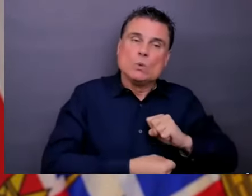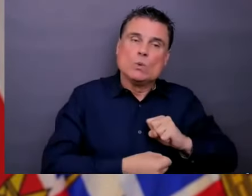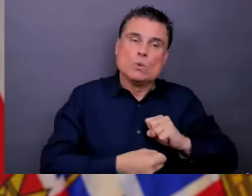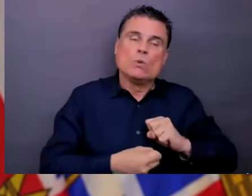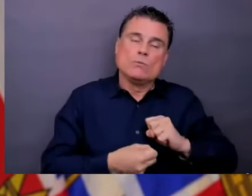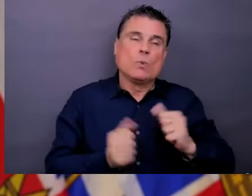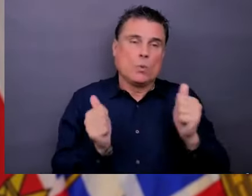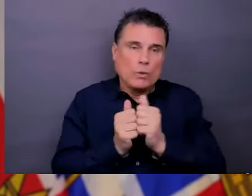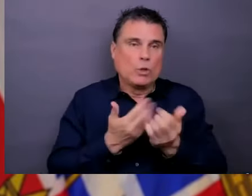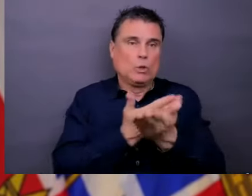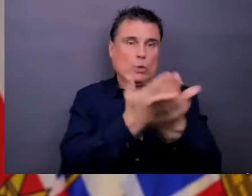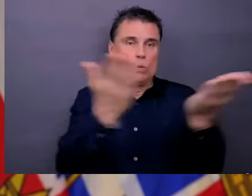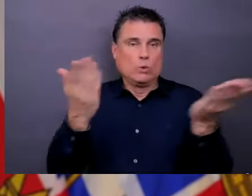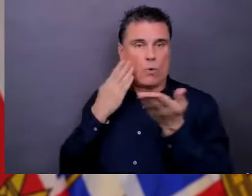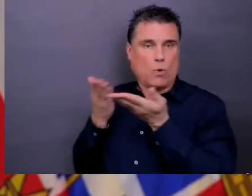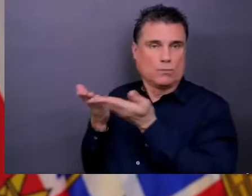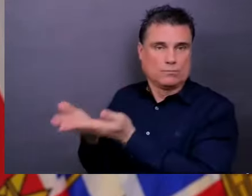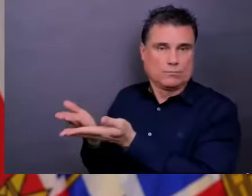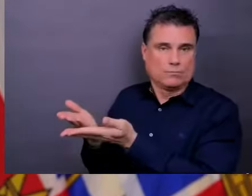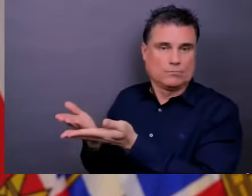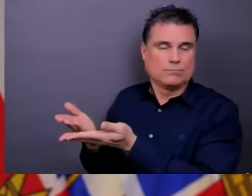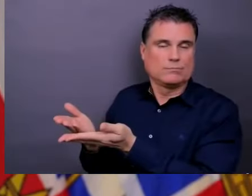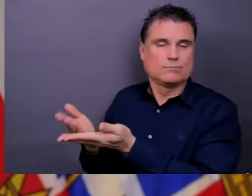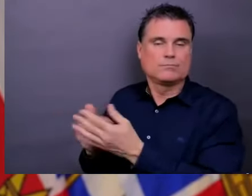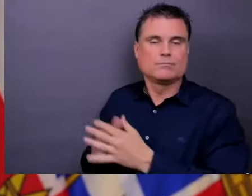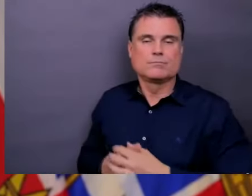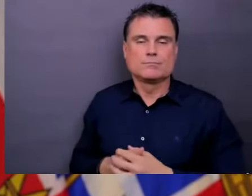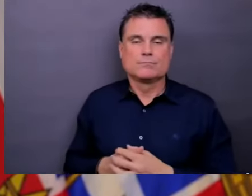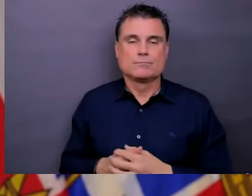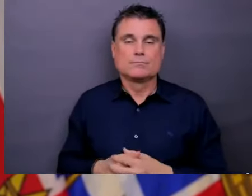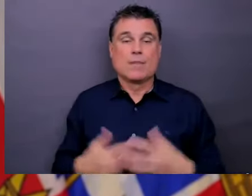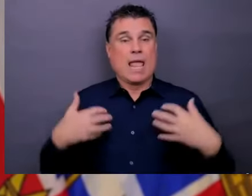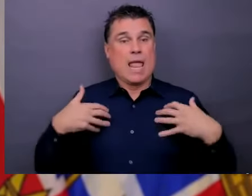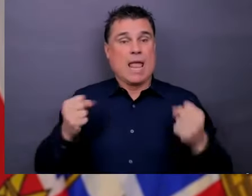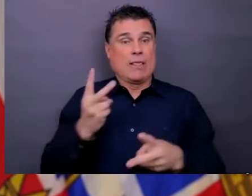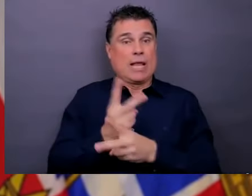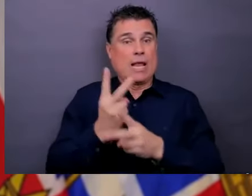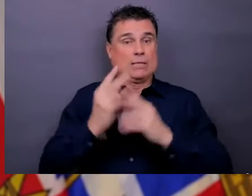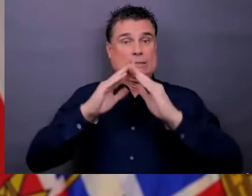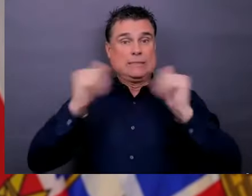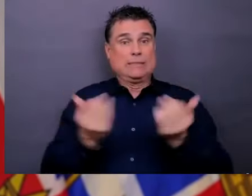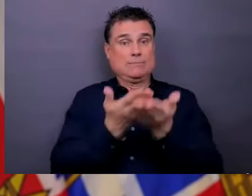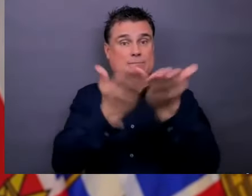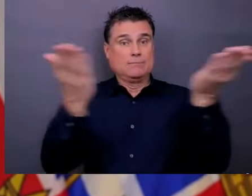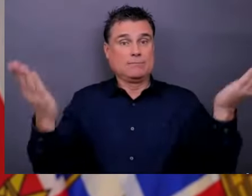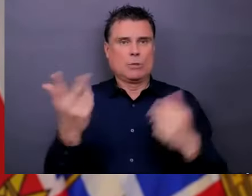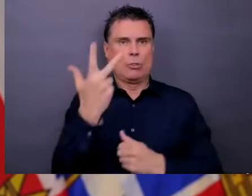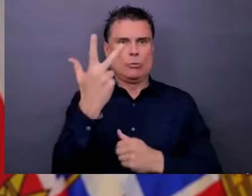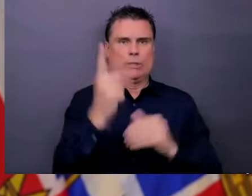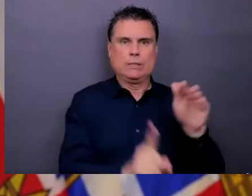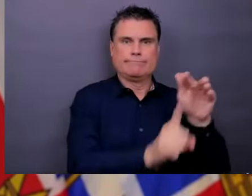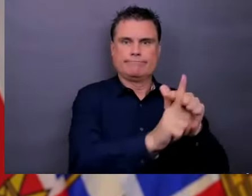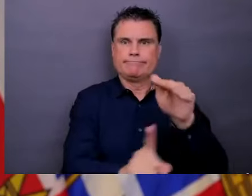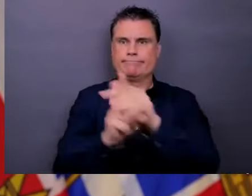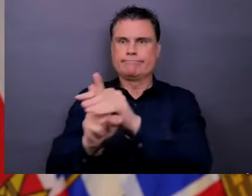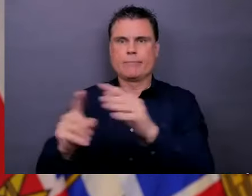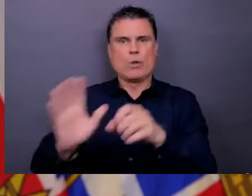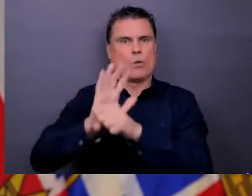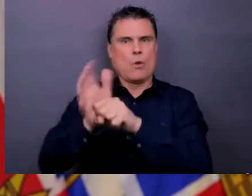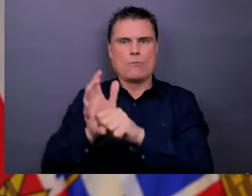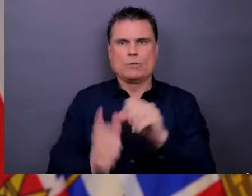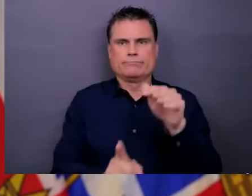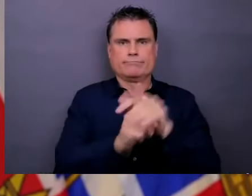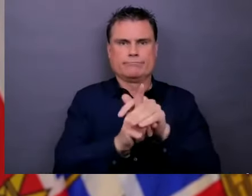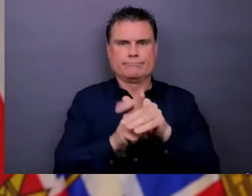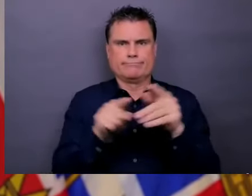We have three new healthcare outbreaks to report today at Eden Gardens, at Wexford Creek, and at Shaughnessy